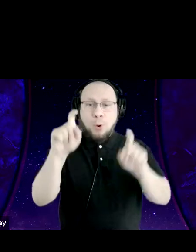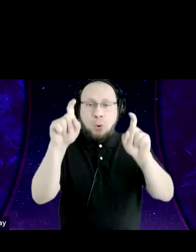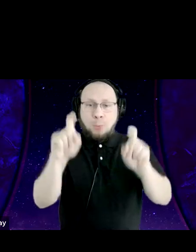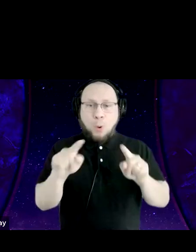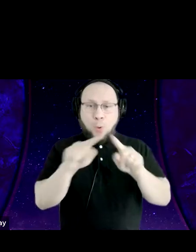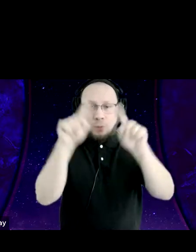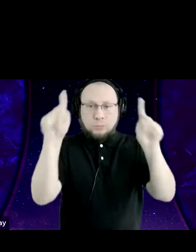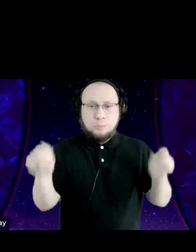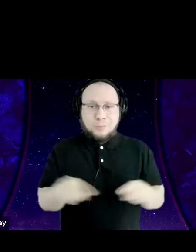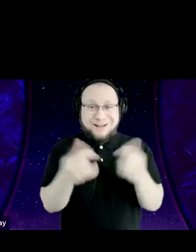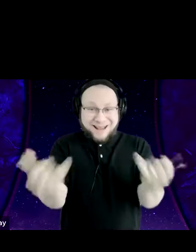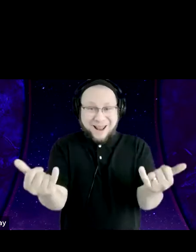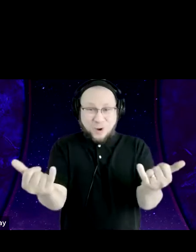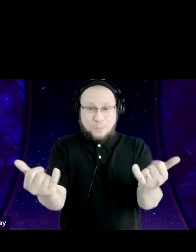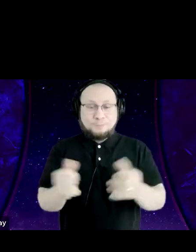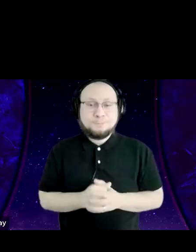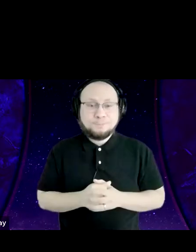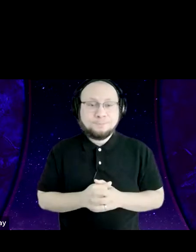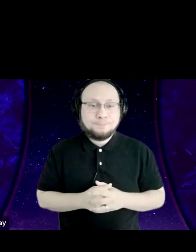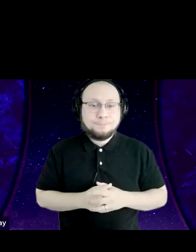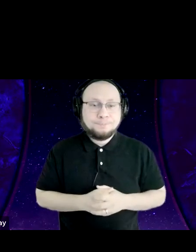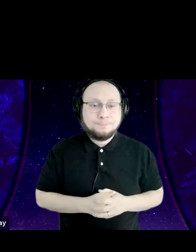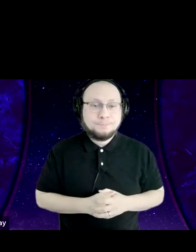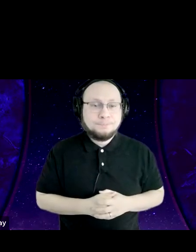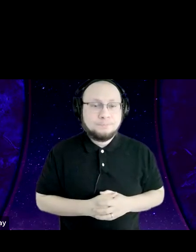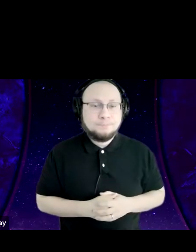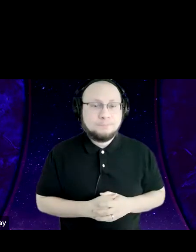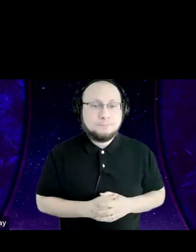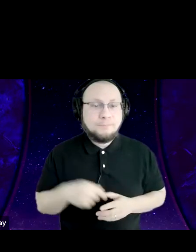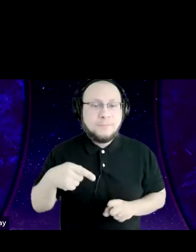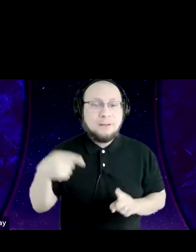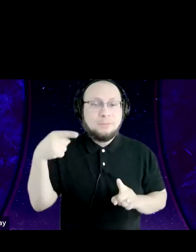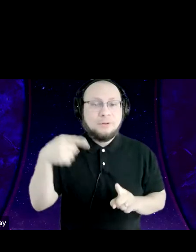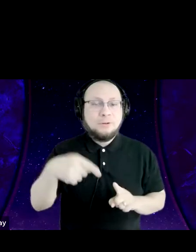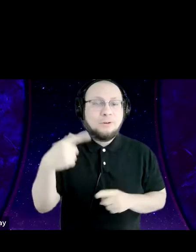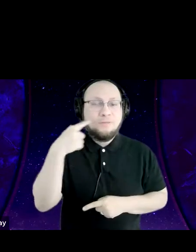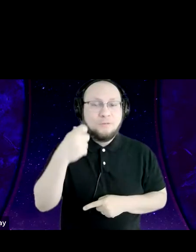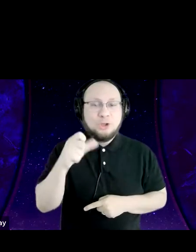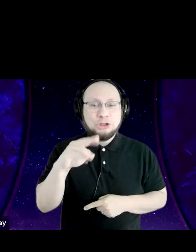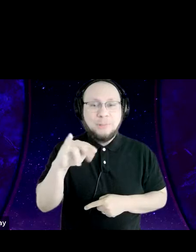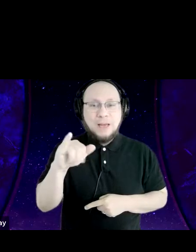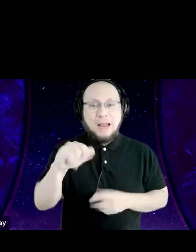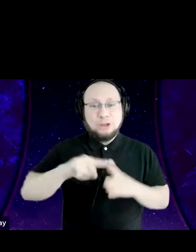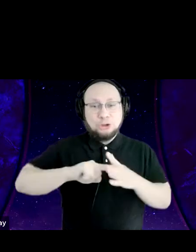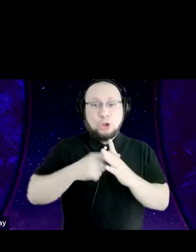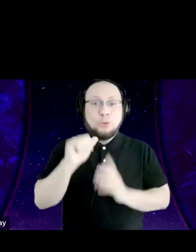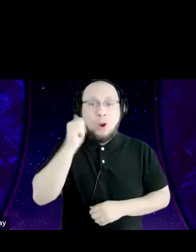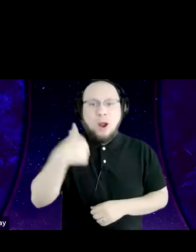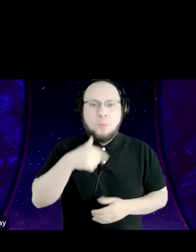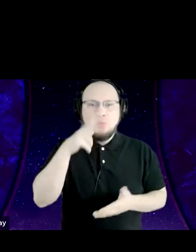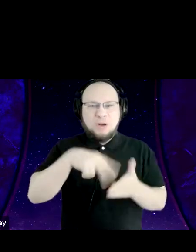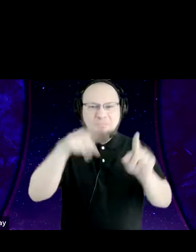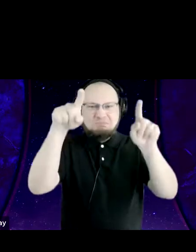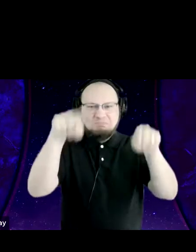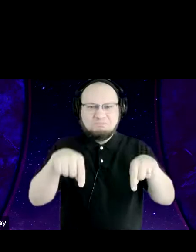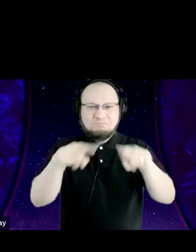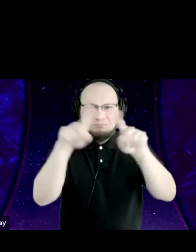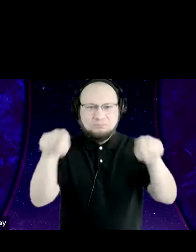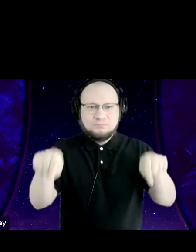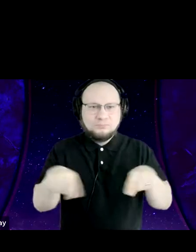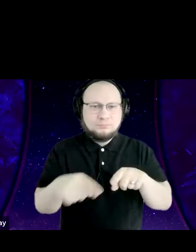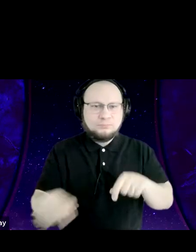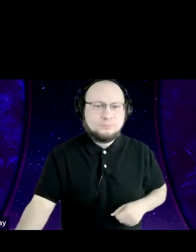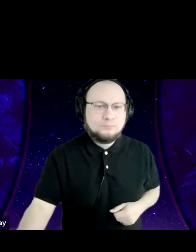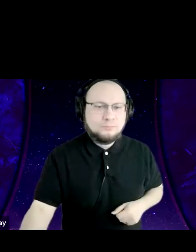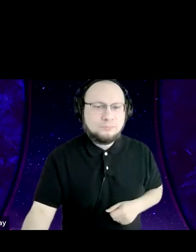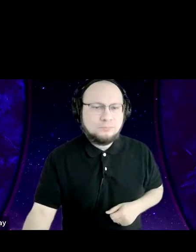you right now. And it's about Gemini season starting tomorrow. So I'm gonna read that for you.